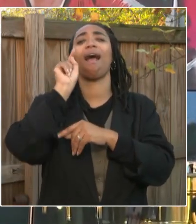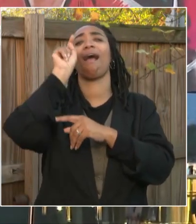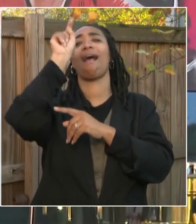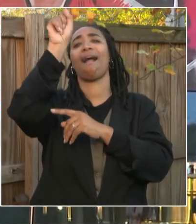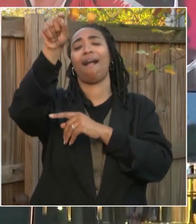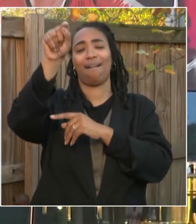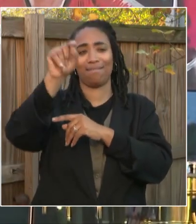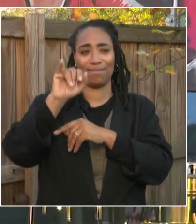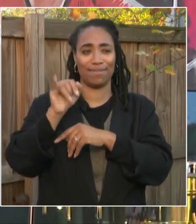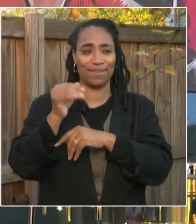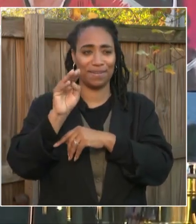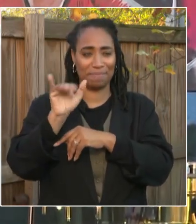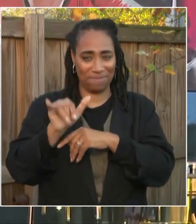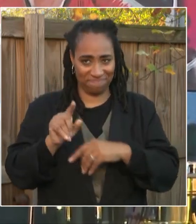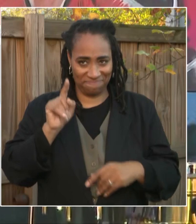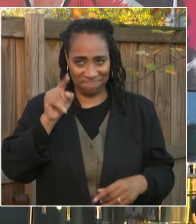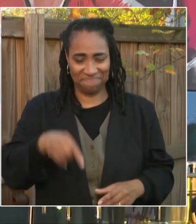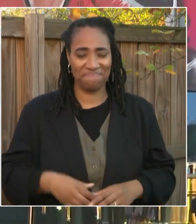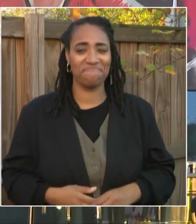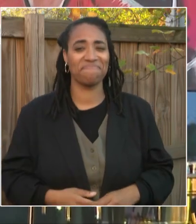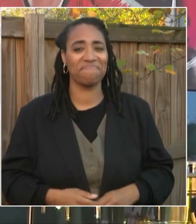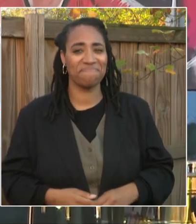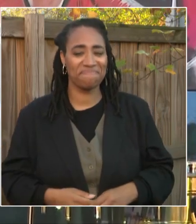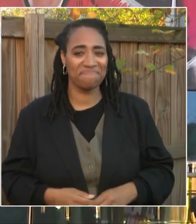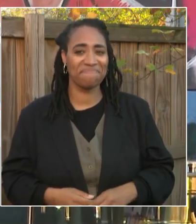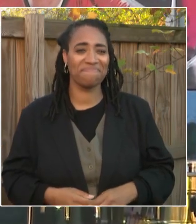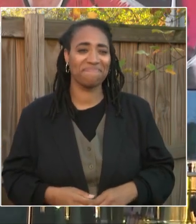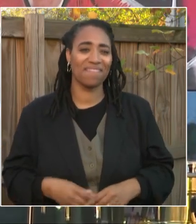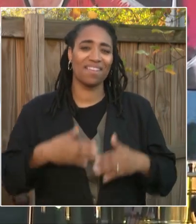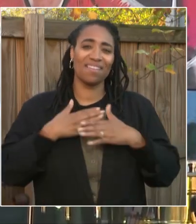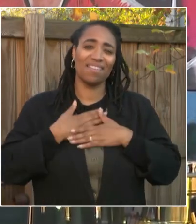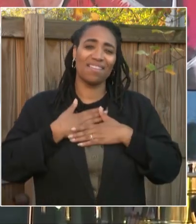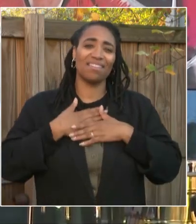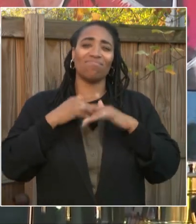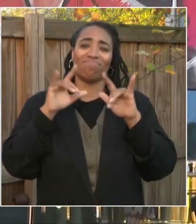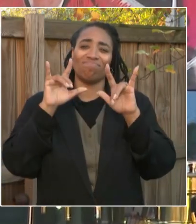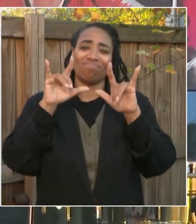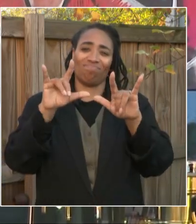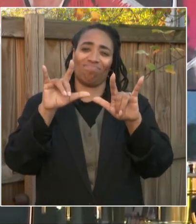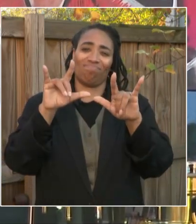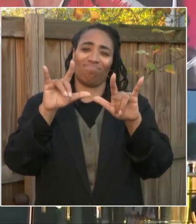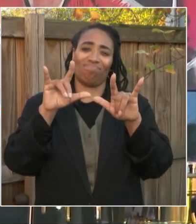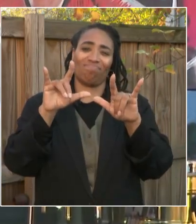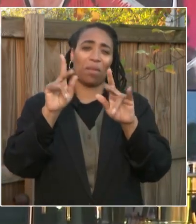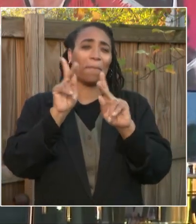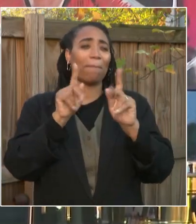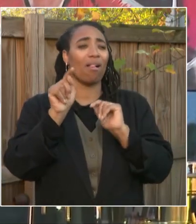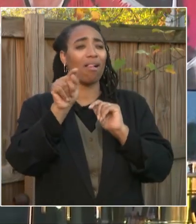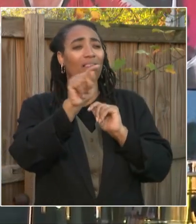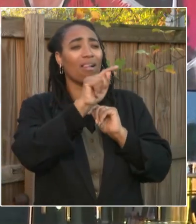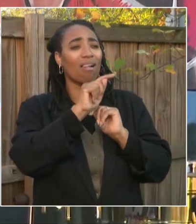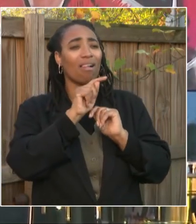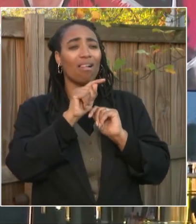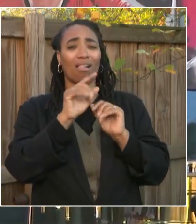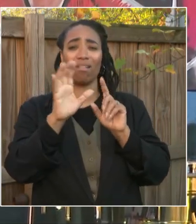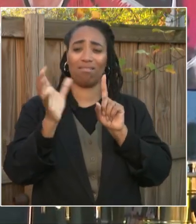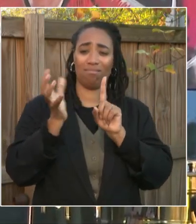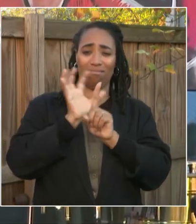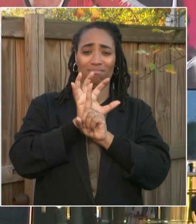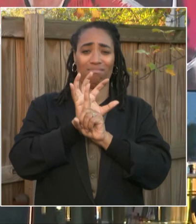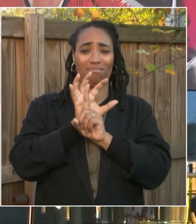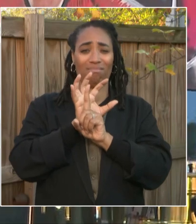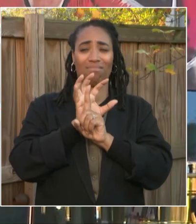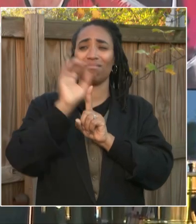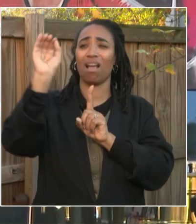back. So, you know, these are the people who were with me when nobody else was with me. Reverend Tony Lee, a lot of y'all